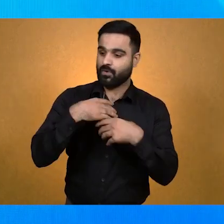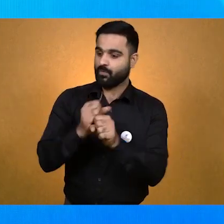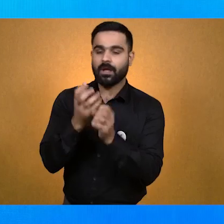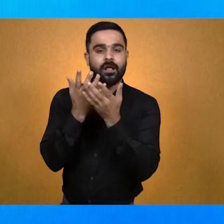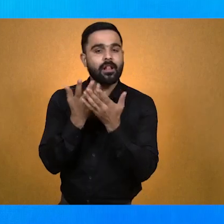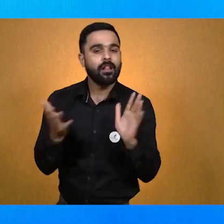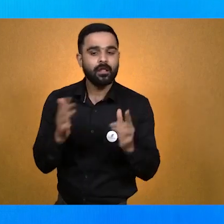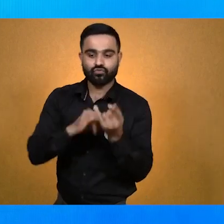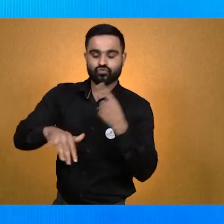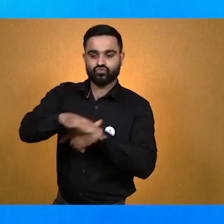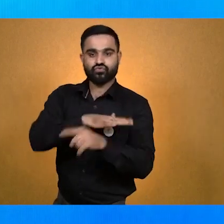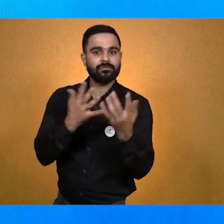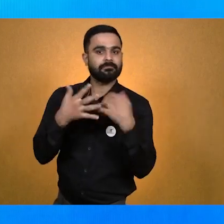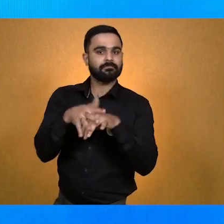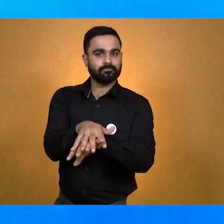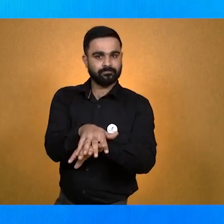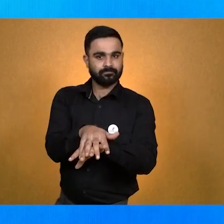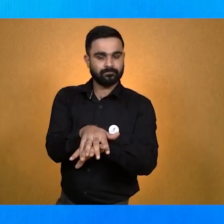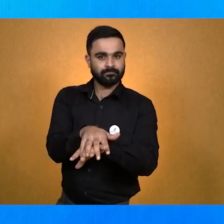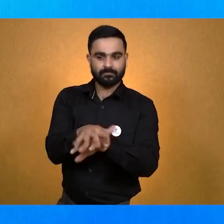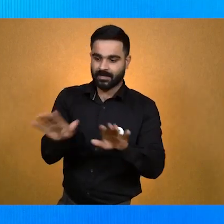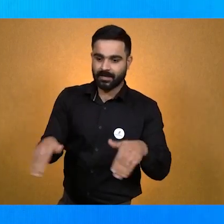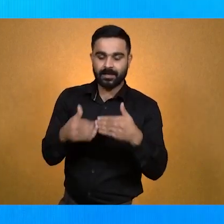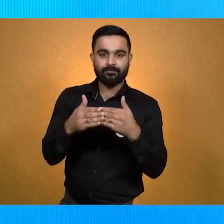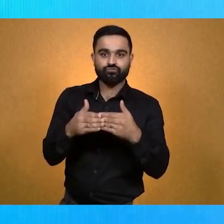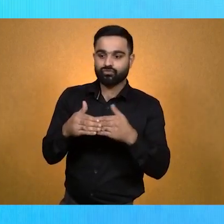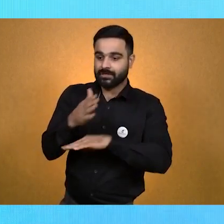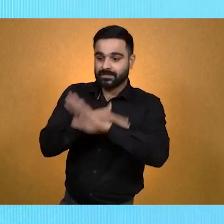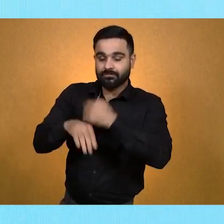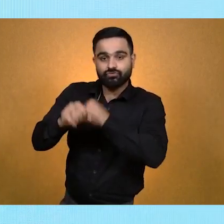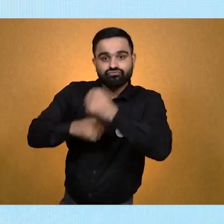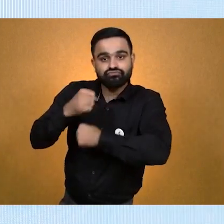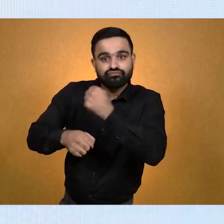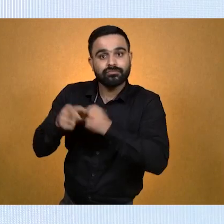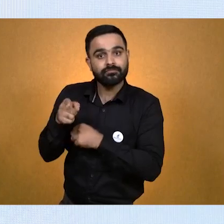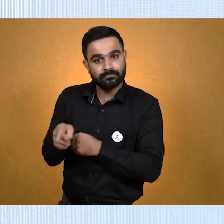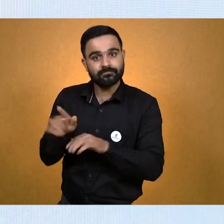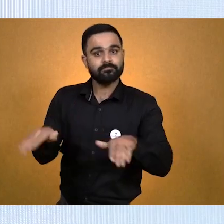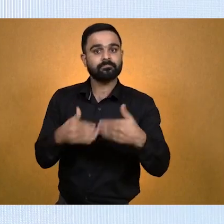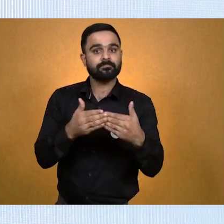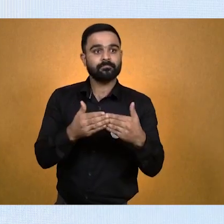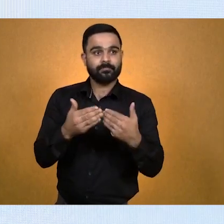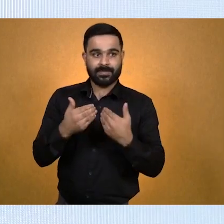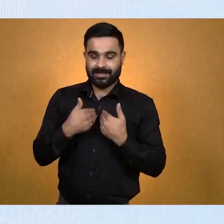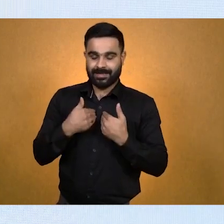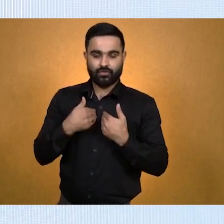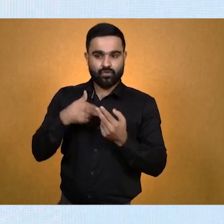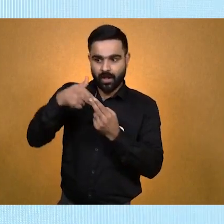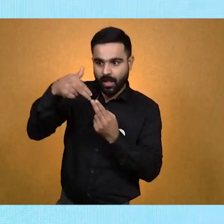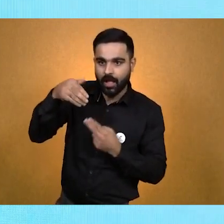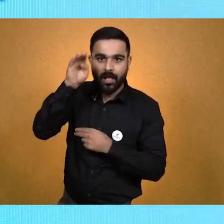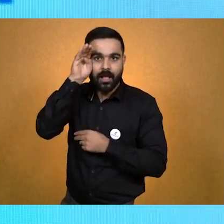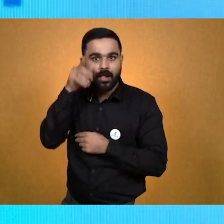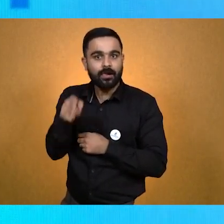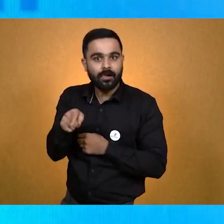any society inclusive is to introduce para sports, because para sports, when are heard and spoken